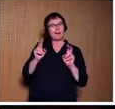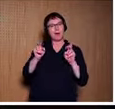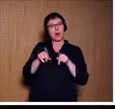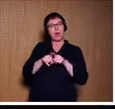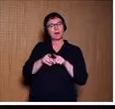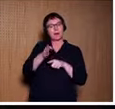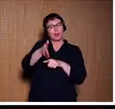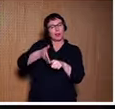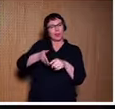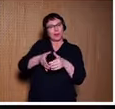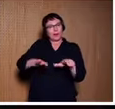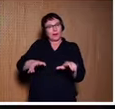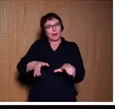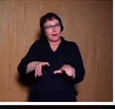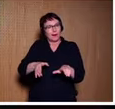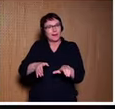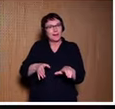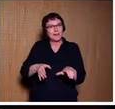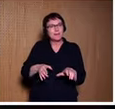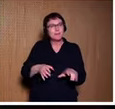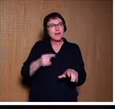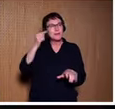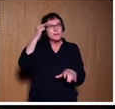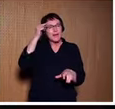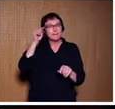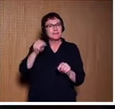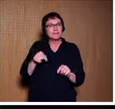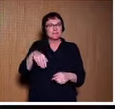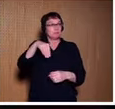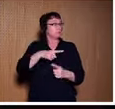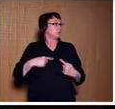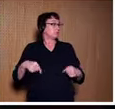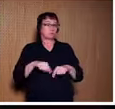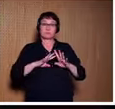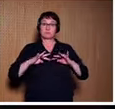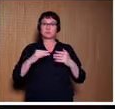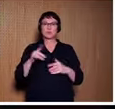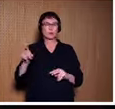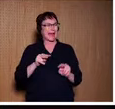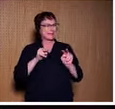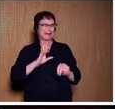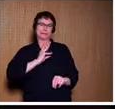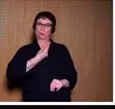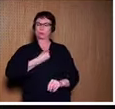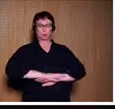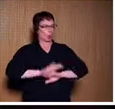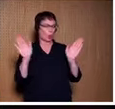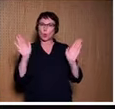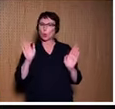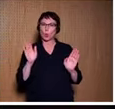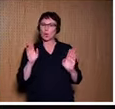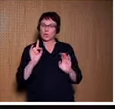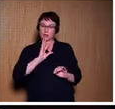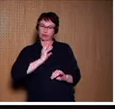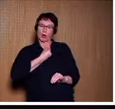in this room, but the red line, I believe, is outside of this room. There are people that believe trans people should not exist, that they have an